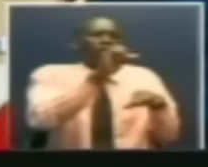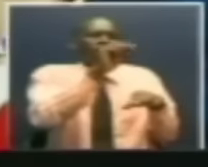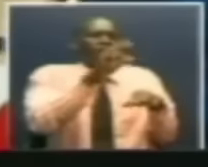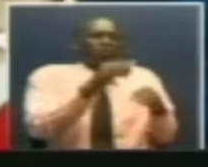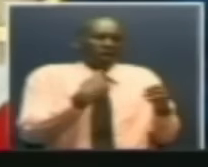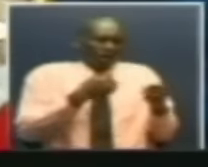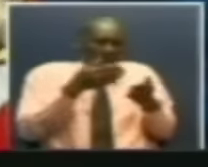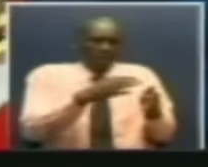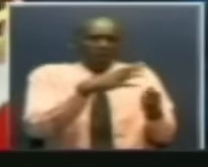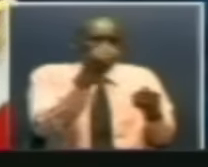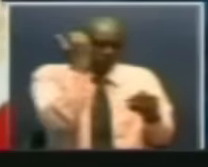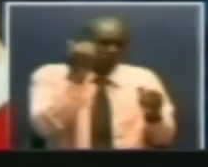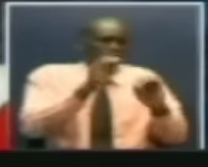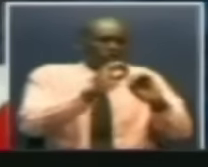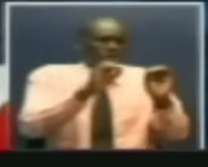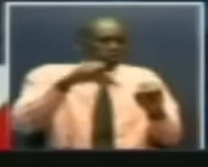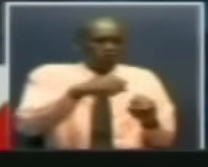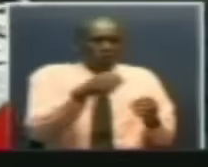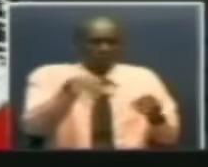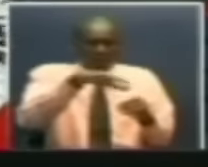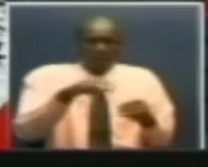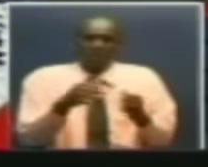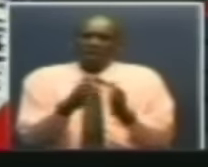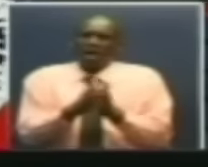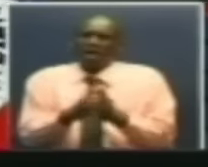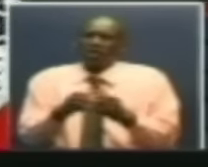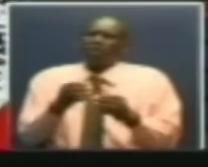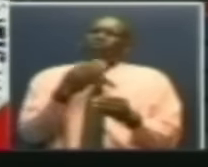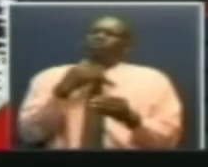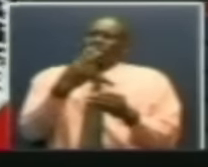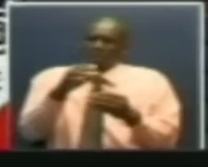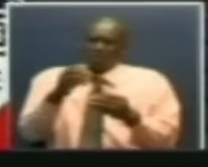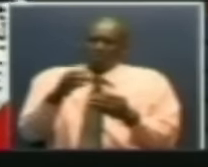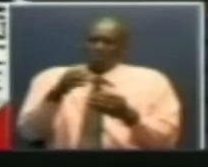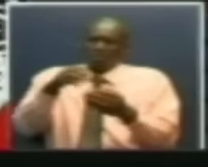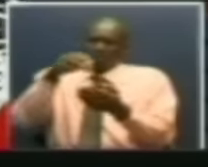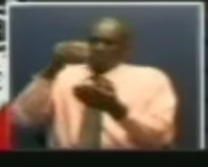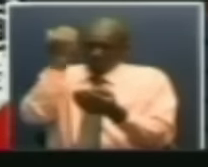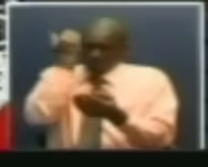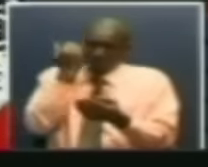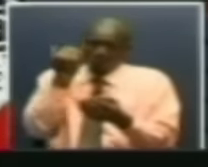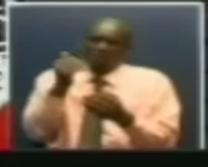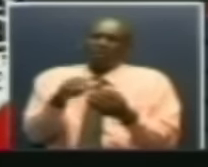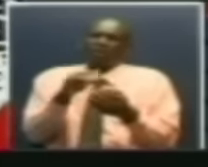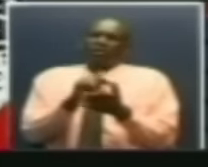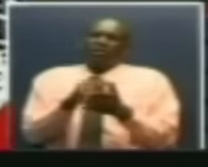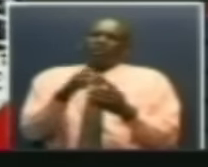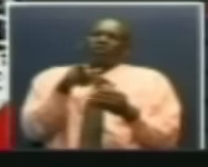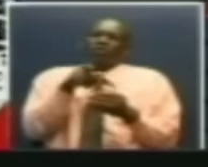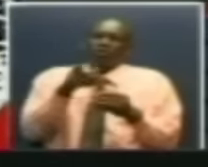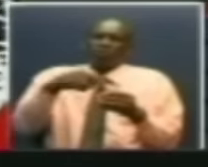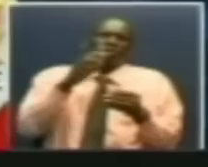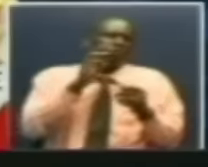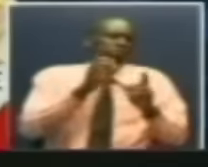here attending court, not roaming about. And the thing is, we want to actually see him prosecuted. That will be the end game, and hope that he actually is. We